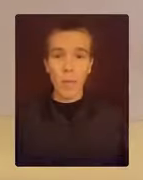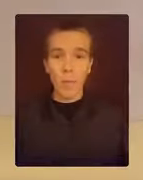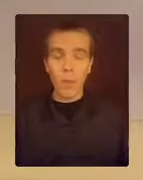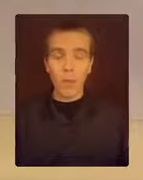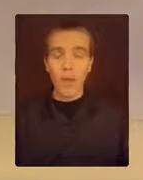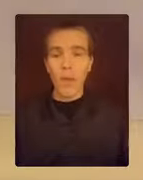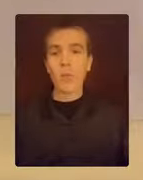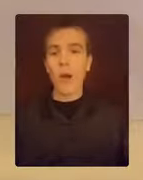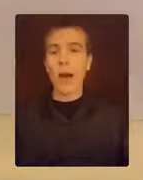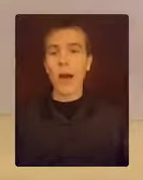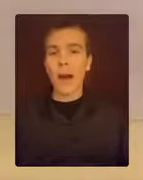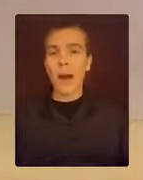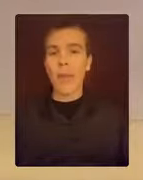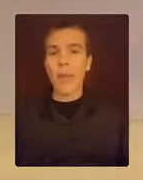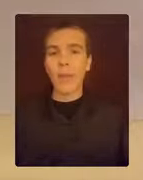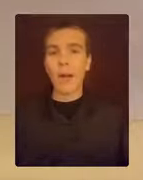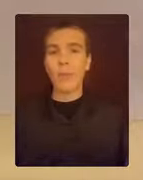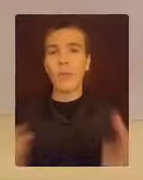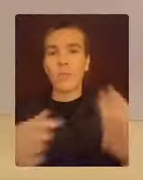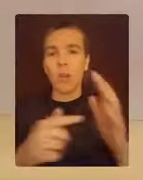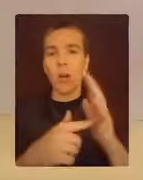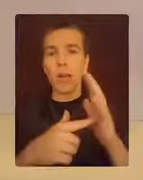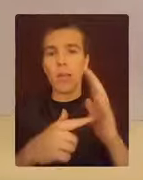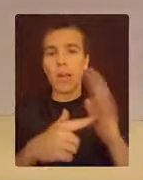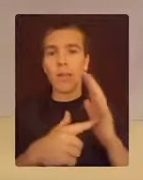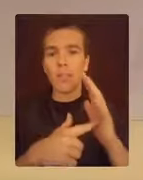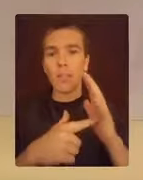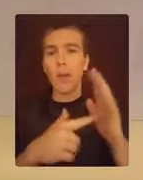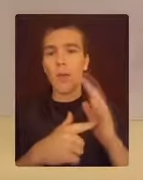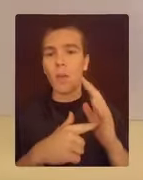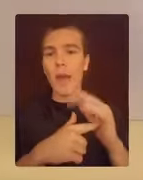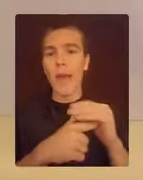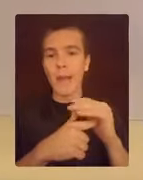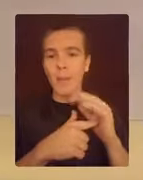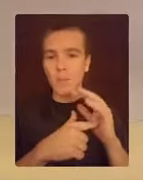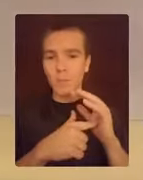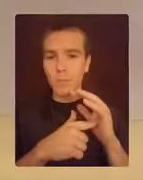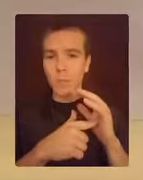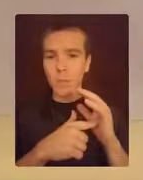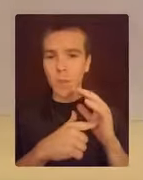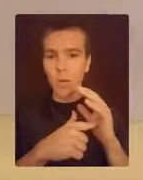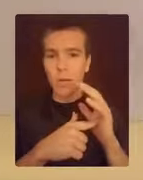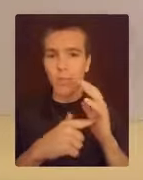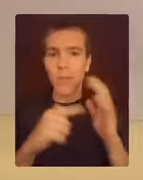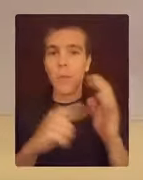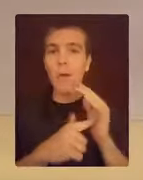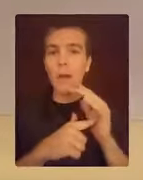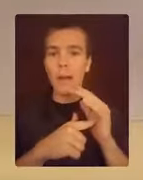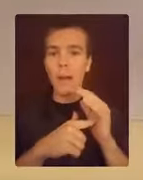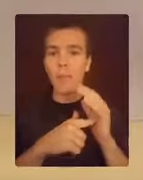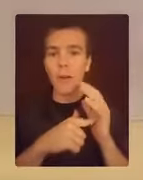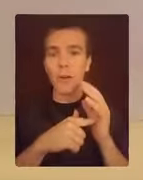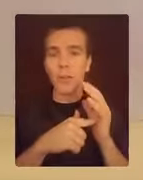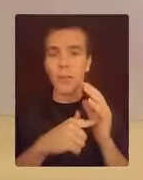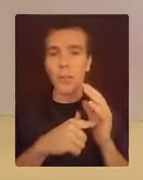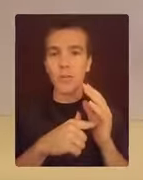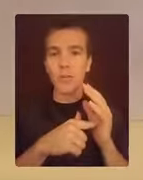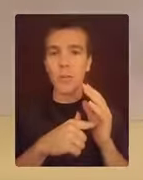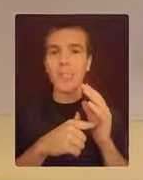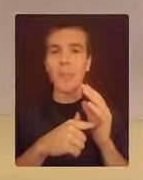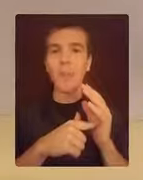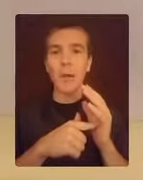awake. That's why I ended up starting this, poking my hand. Because if I poke my hand and my finger doesn't